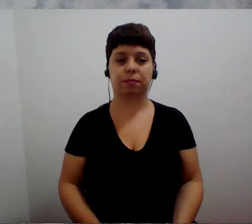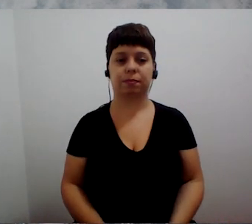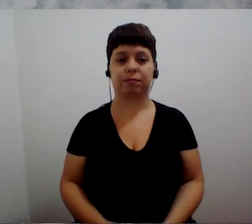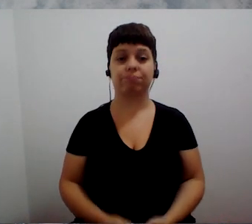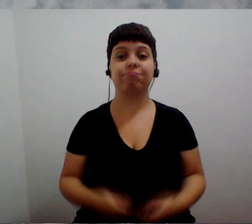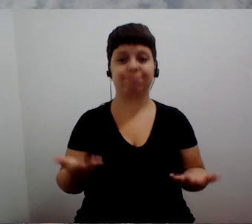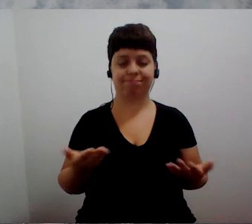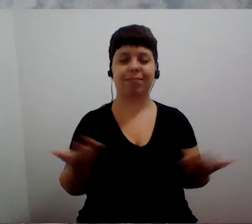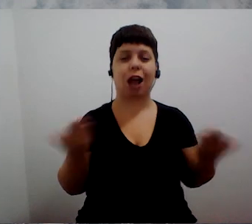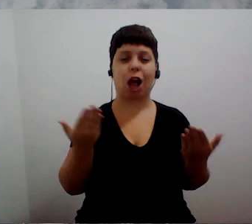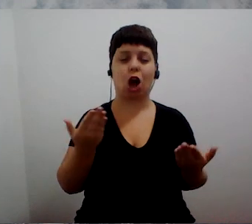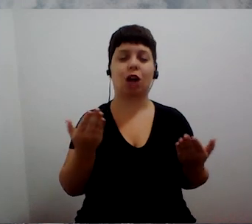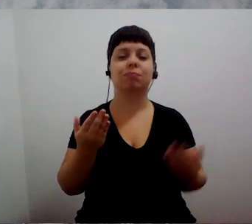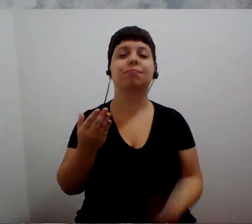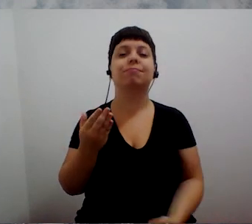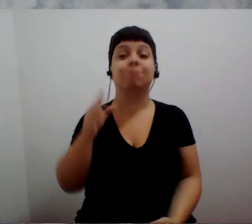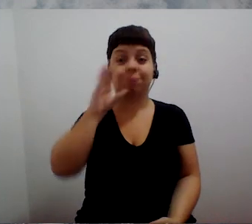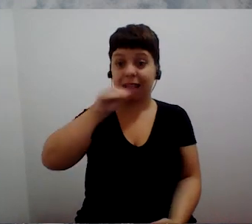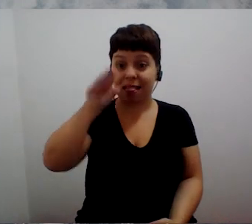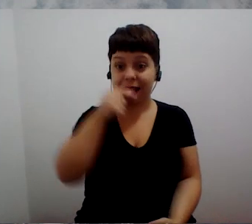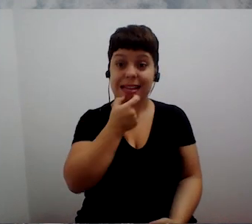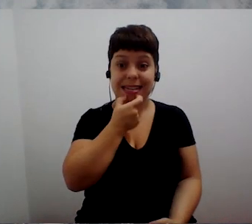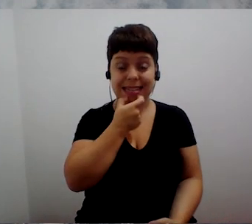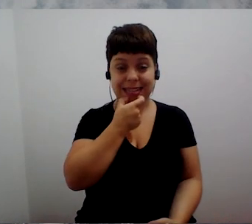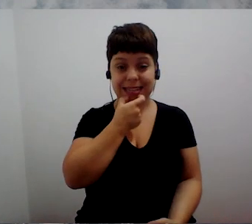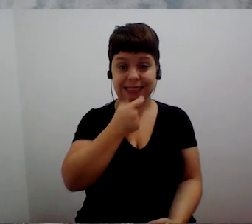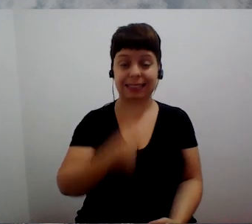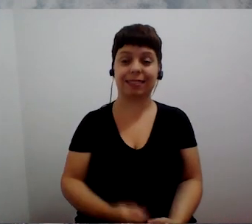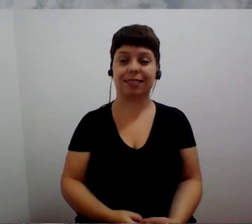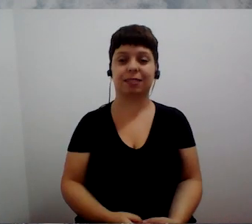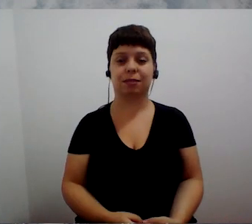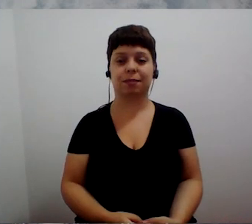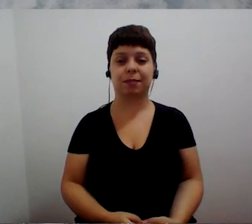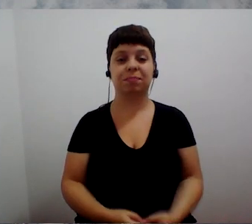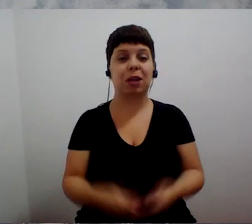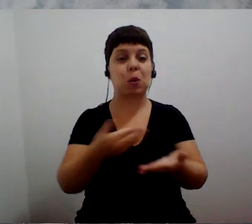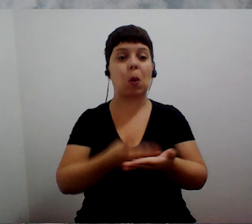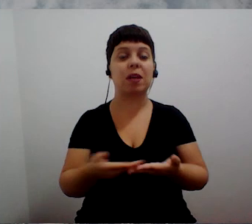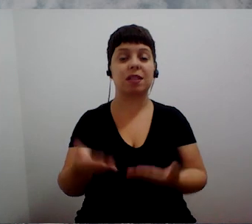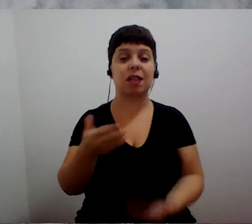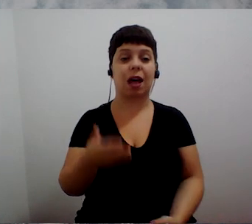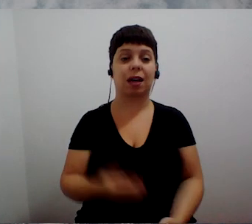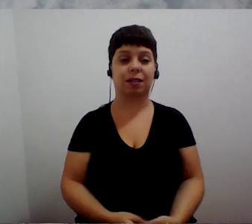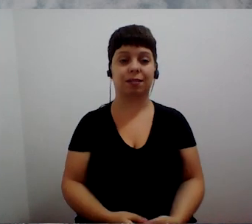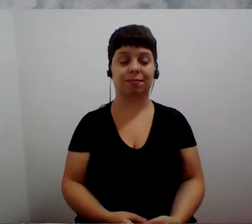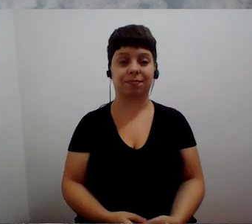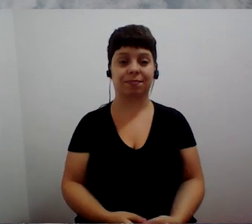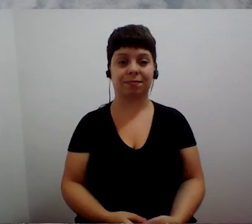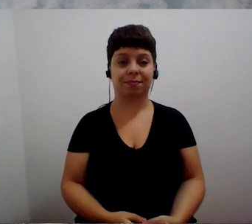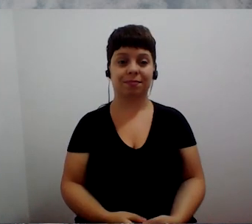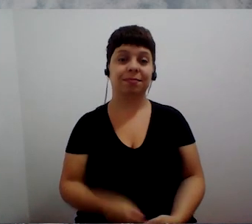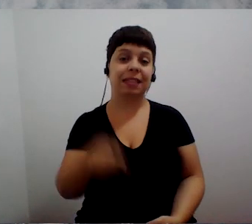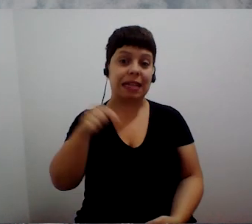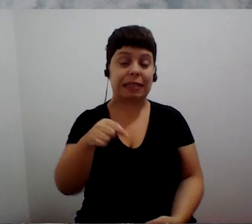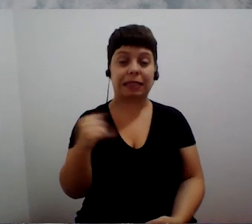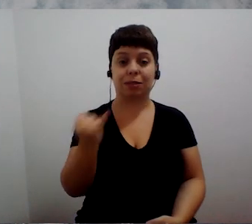That said, I switch to English and start the discussion about this important issue,